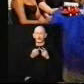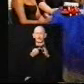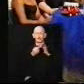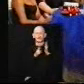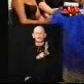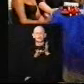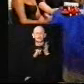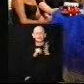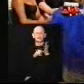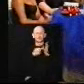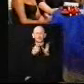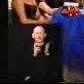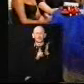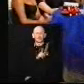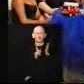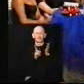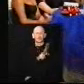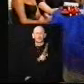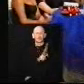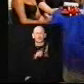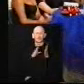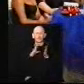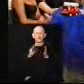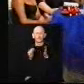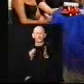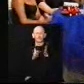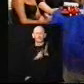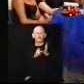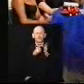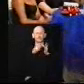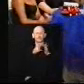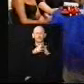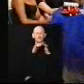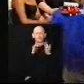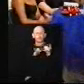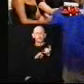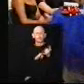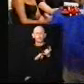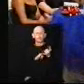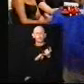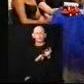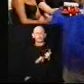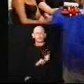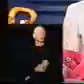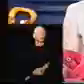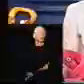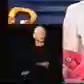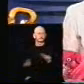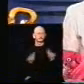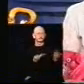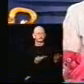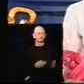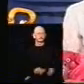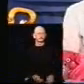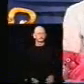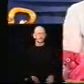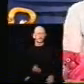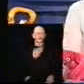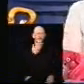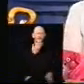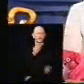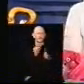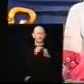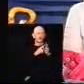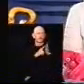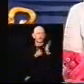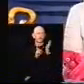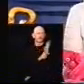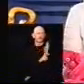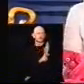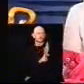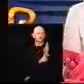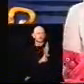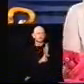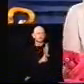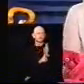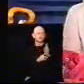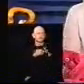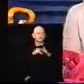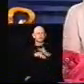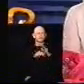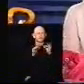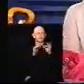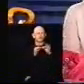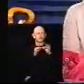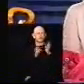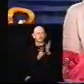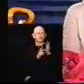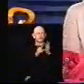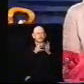B's News I've got something wrong with my mouth today B News, Des, take it away Thanks, Paul In the B News